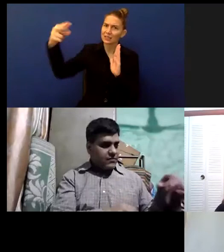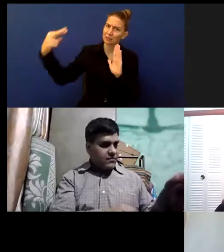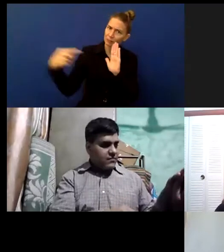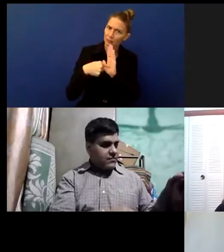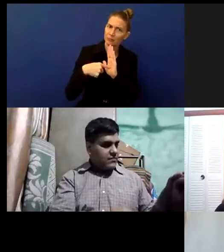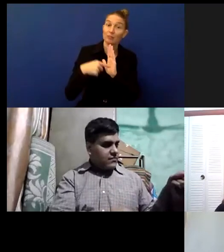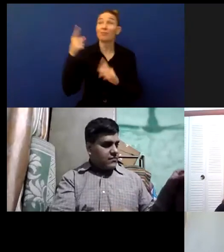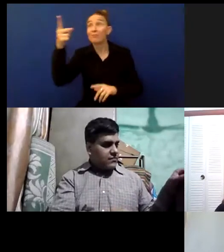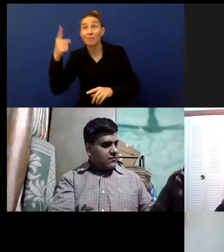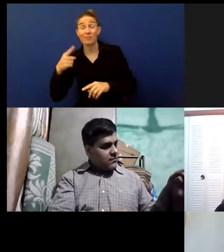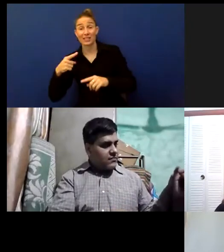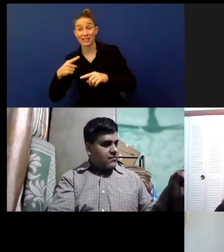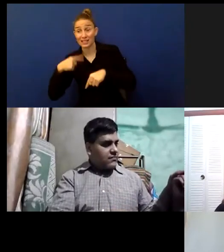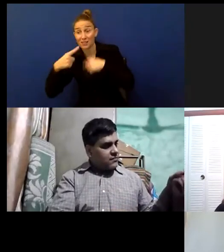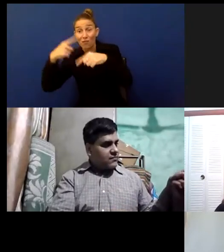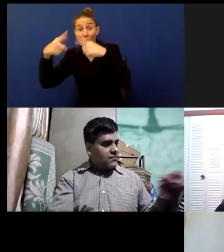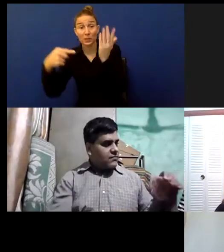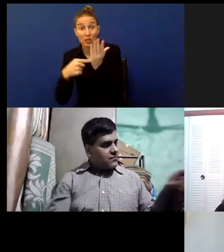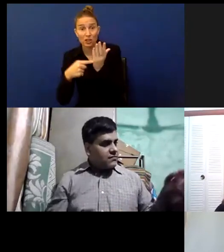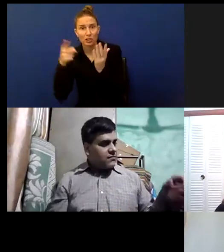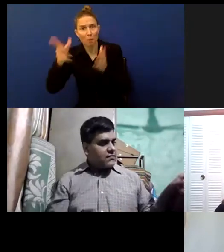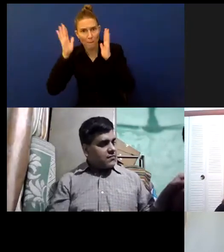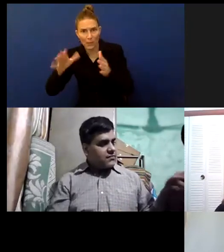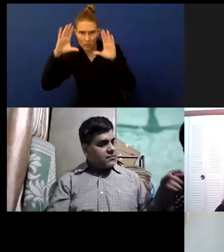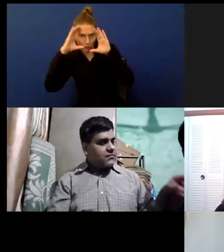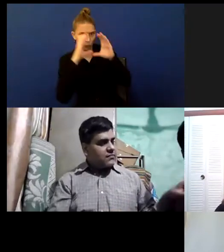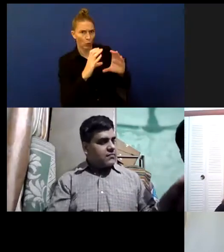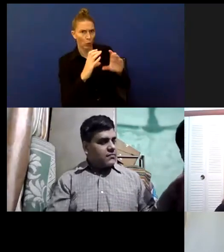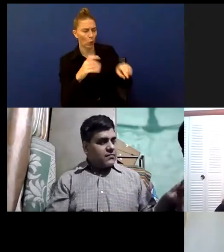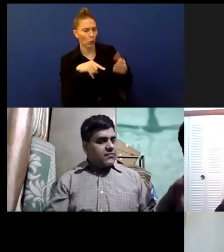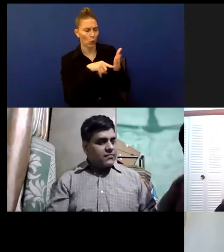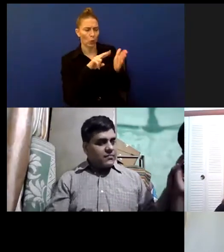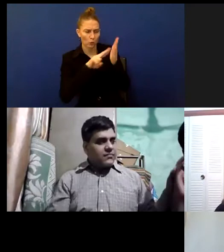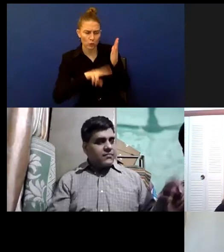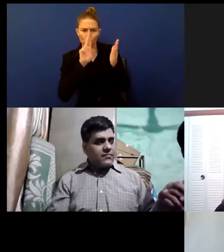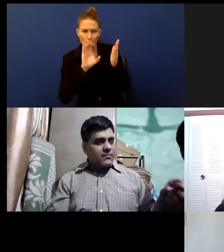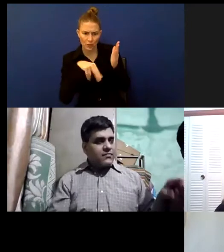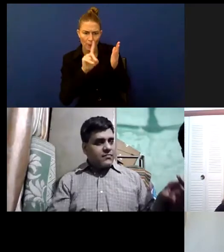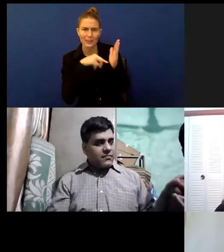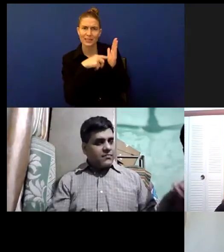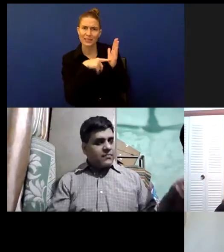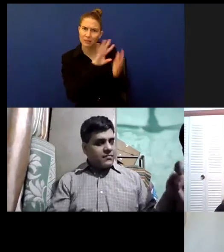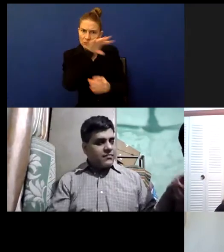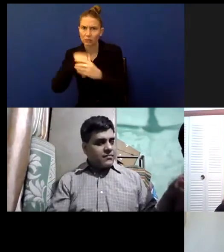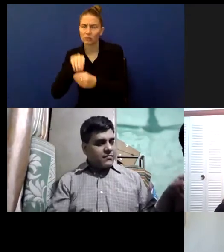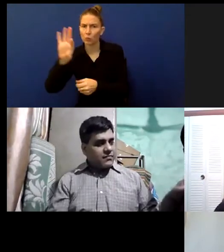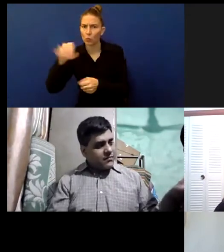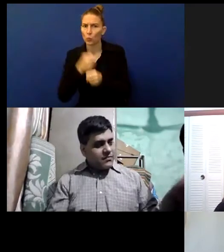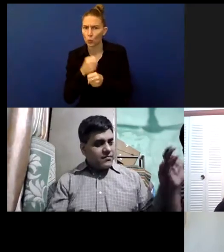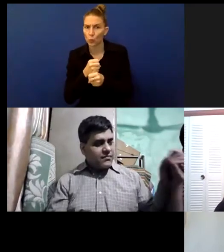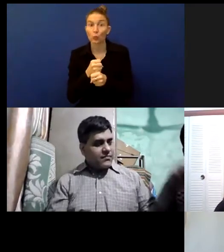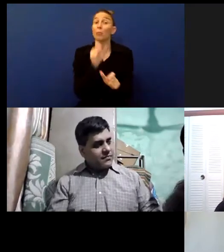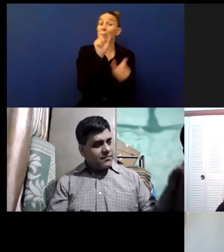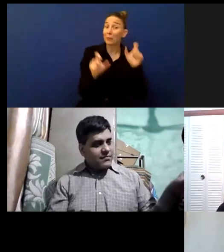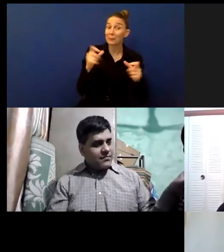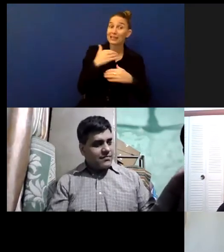is very important that they always focus on those relevant facts that people with disabilities need for them